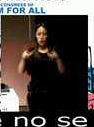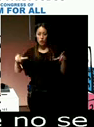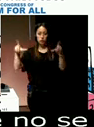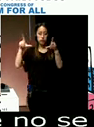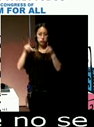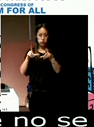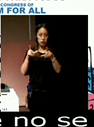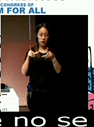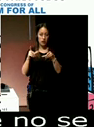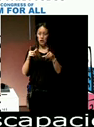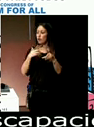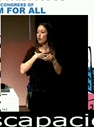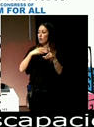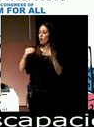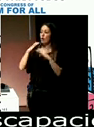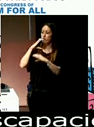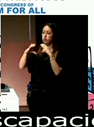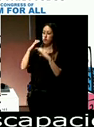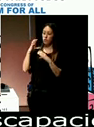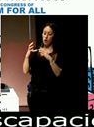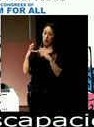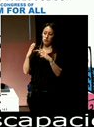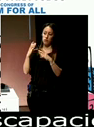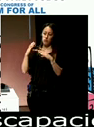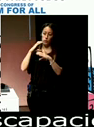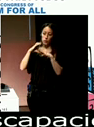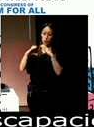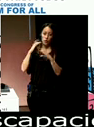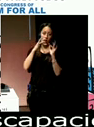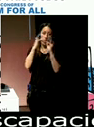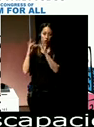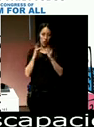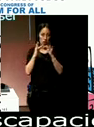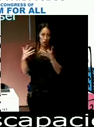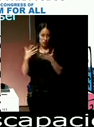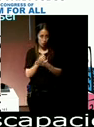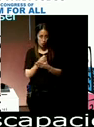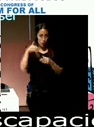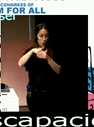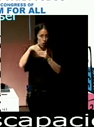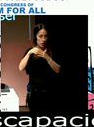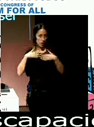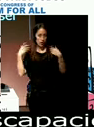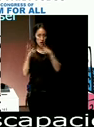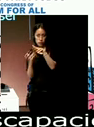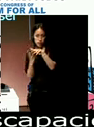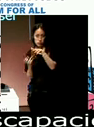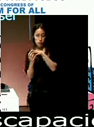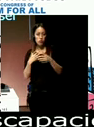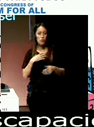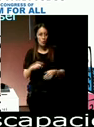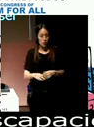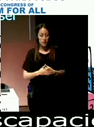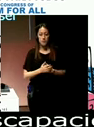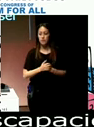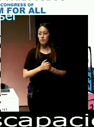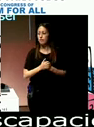use the mobile to get it closer to the device, and they can have easy access to the desired